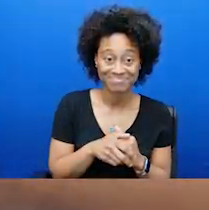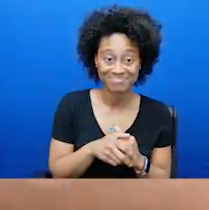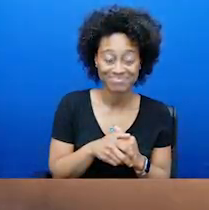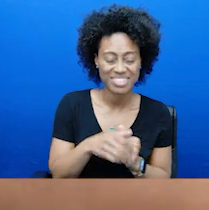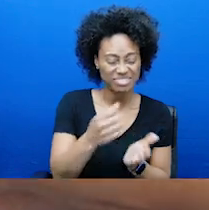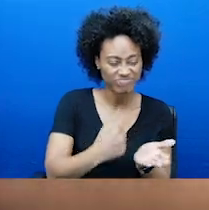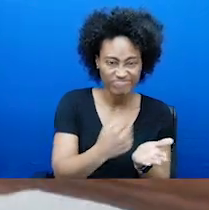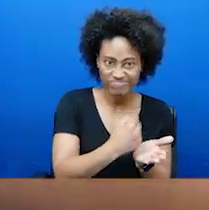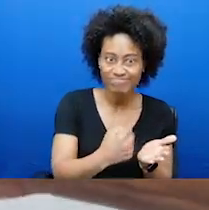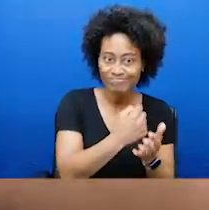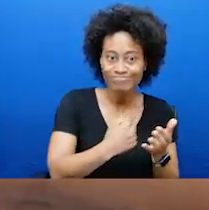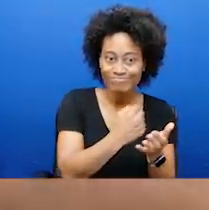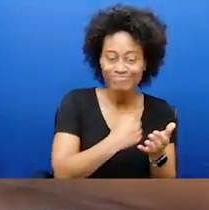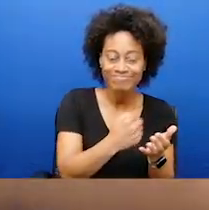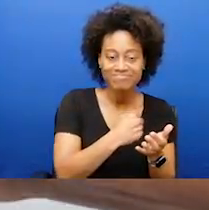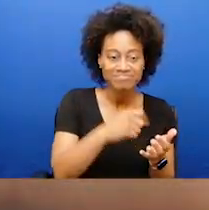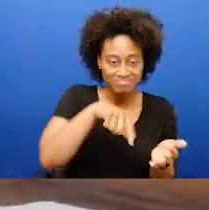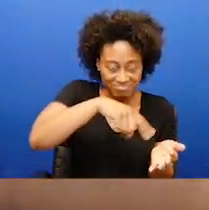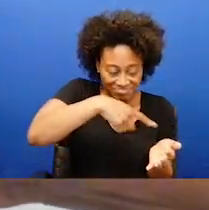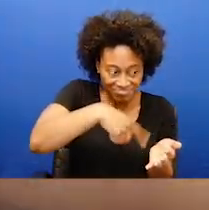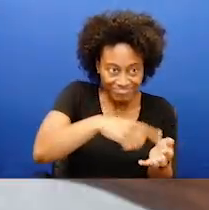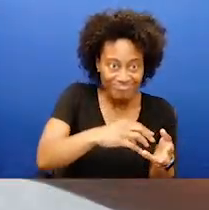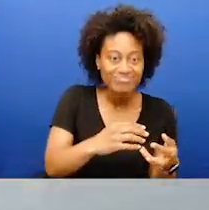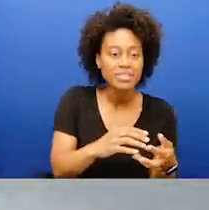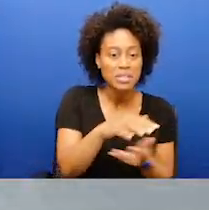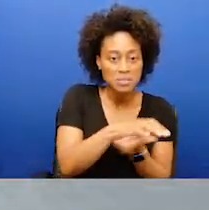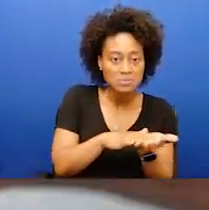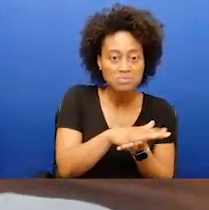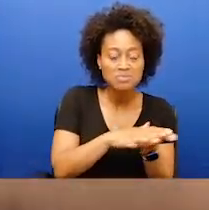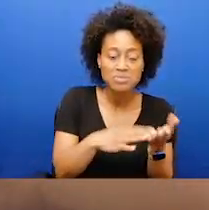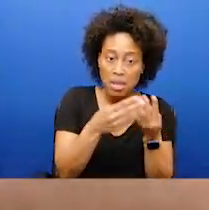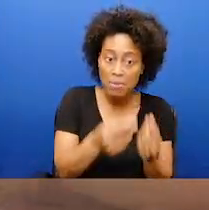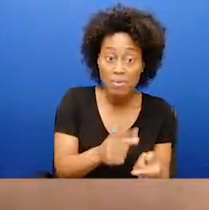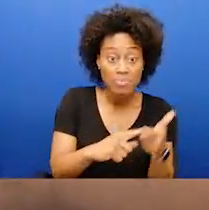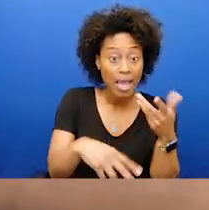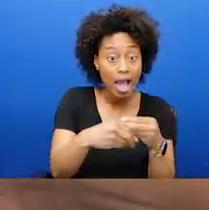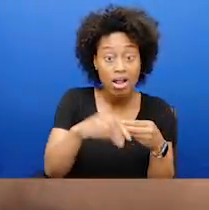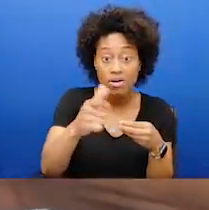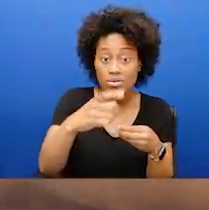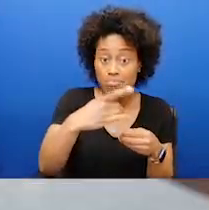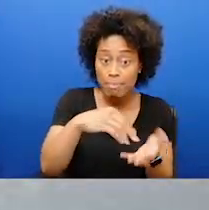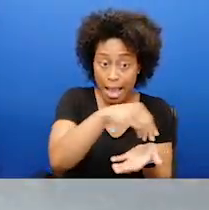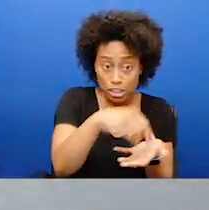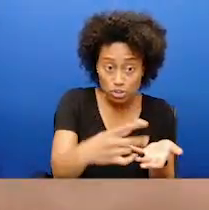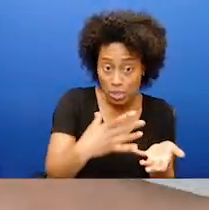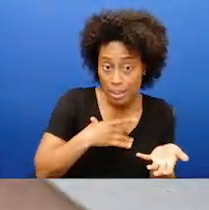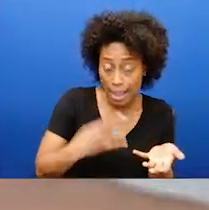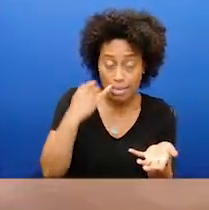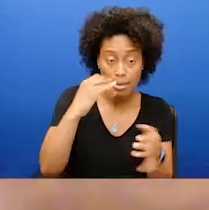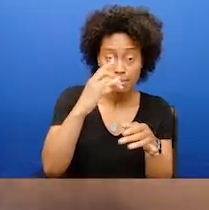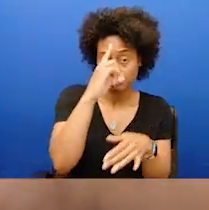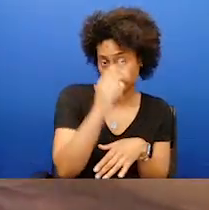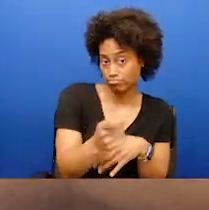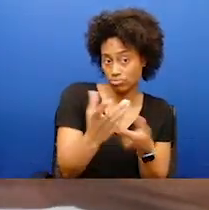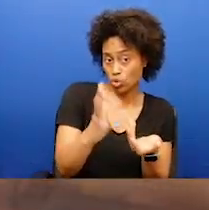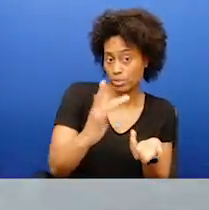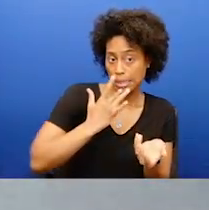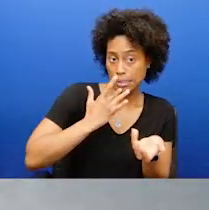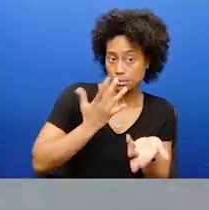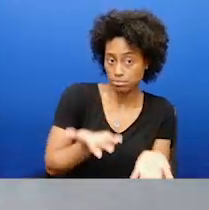and mix that together. Feel free to add any other spices that you like. Make this your own.